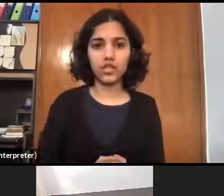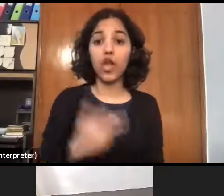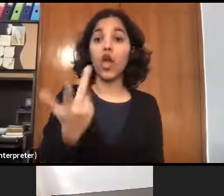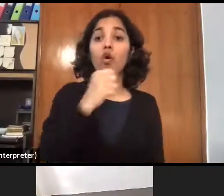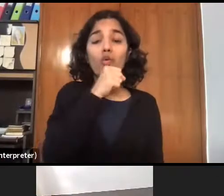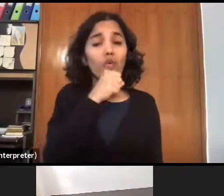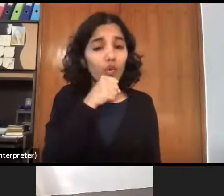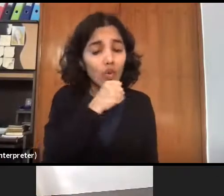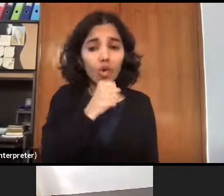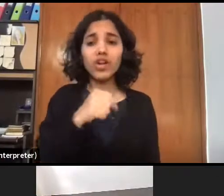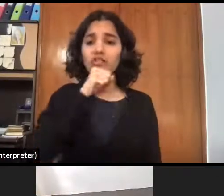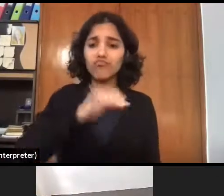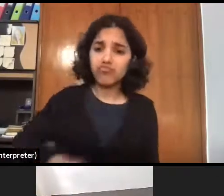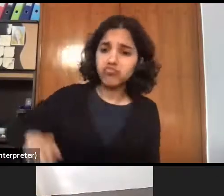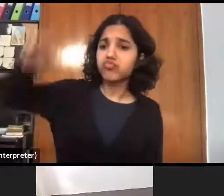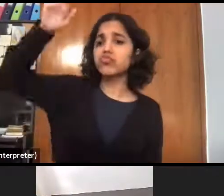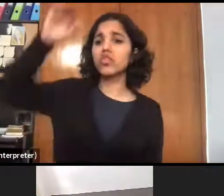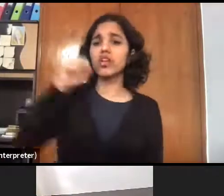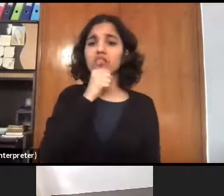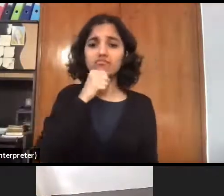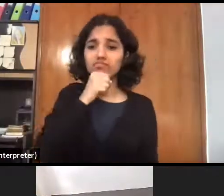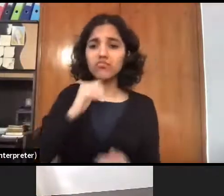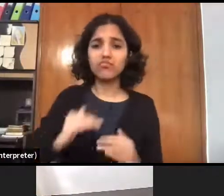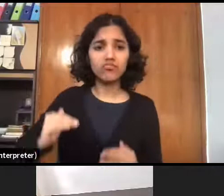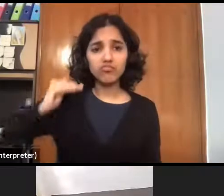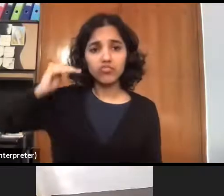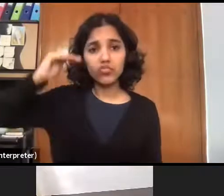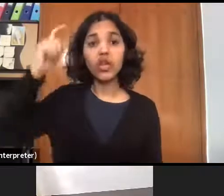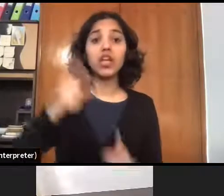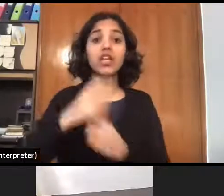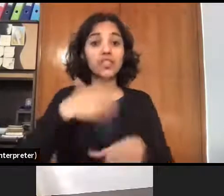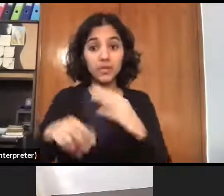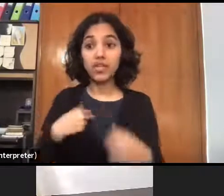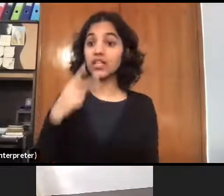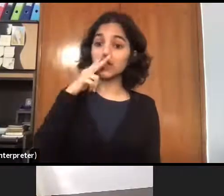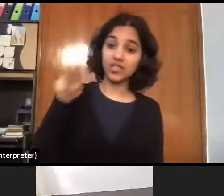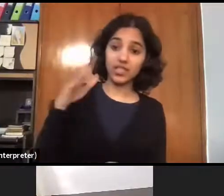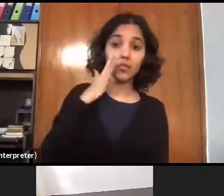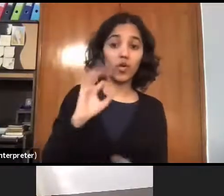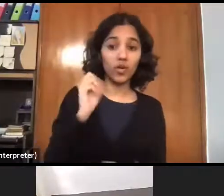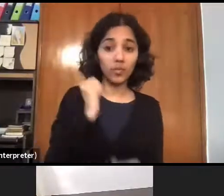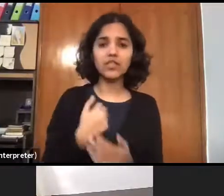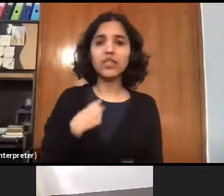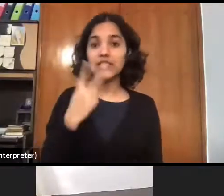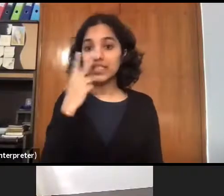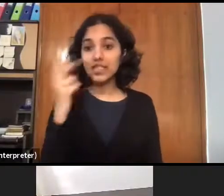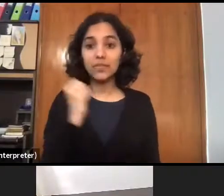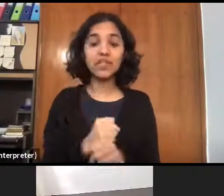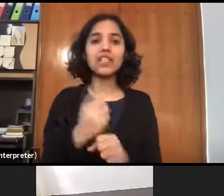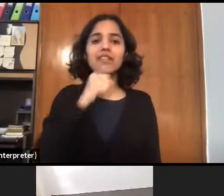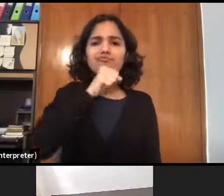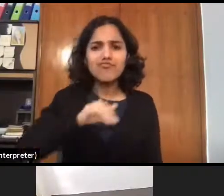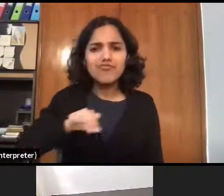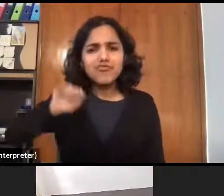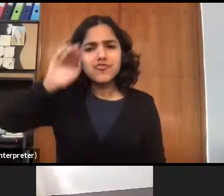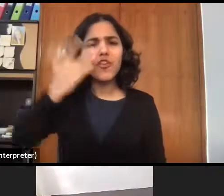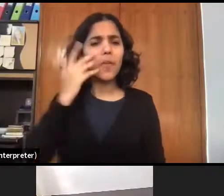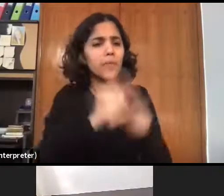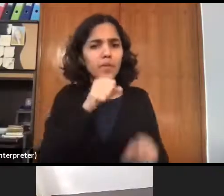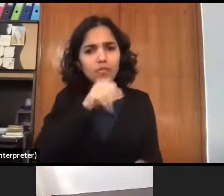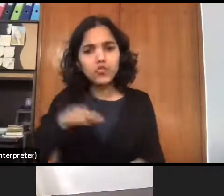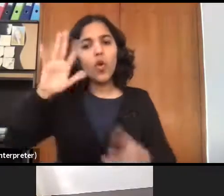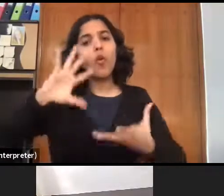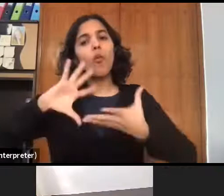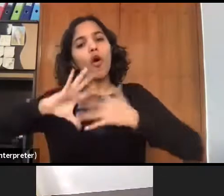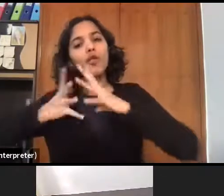elderly and people with disability. I think this is very important as a sector that we can recognize that aging also brings disability